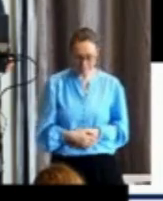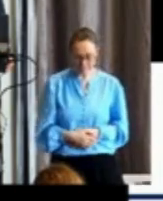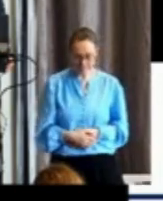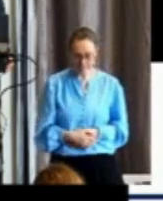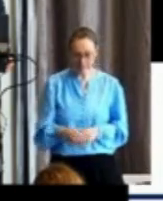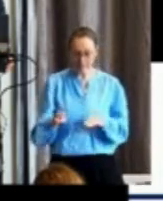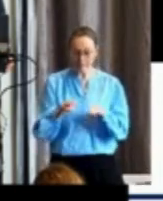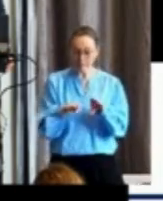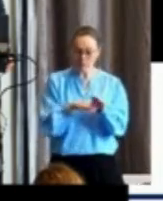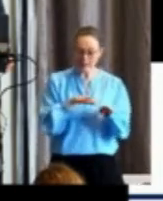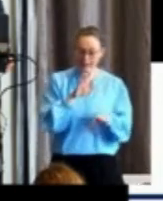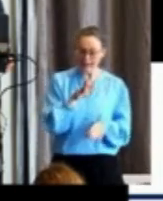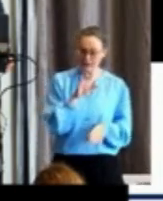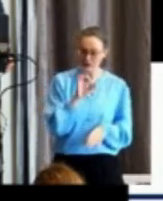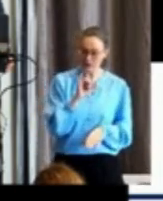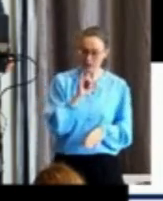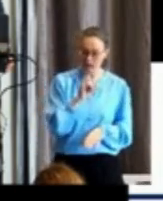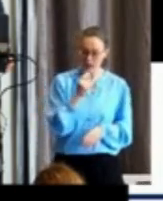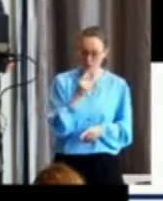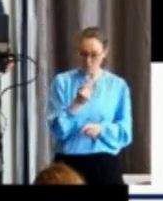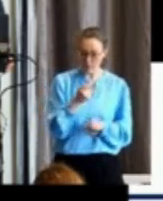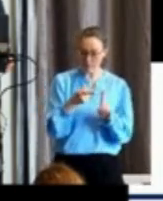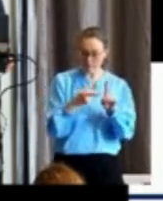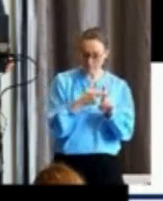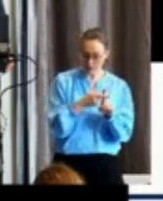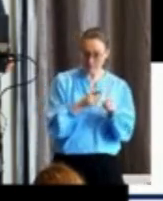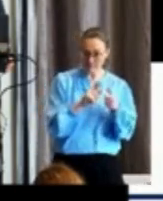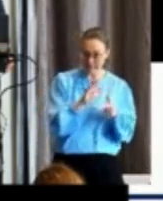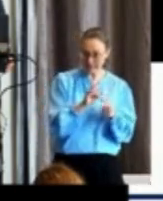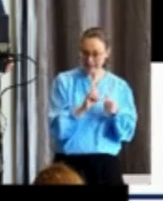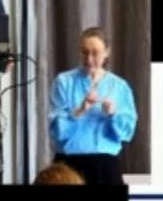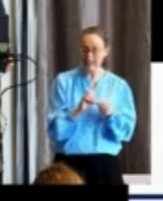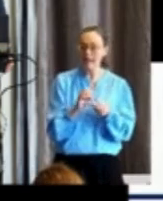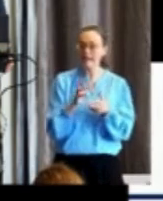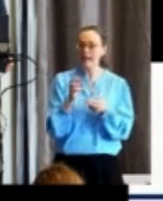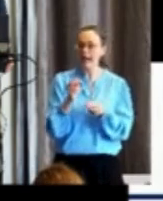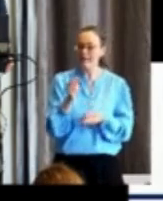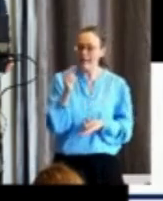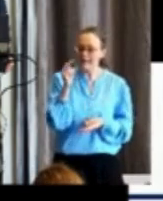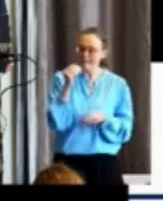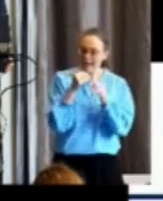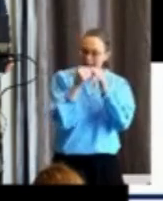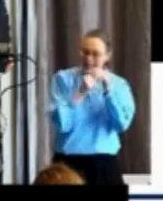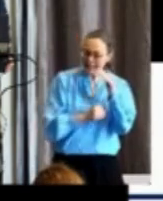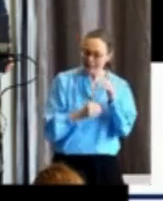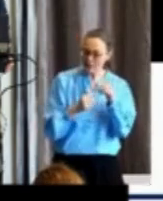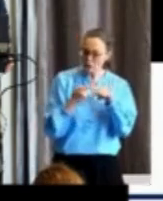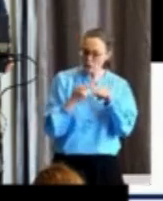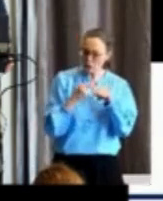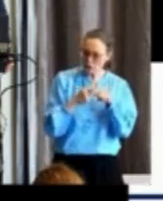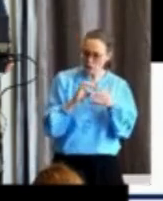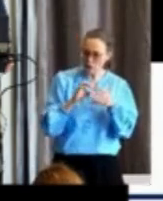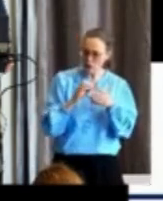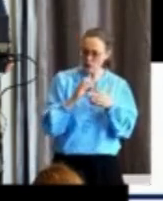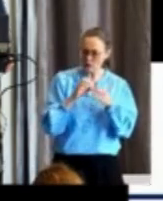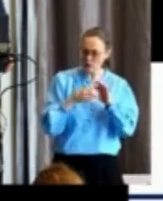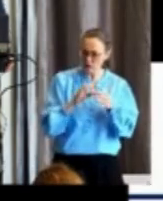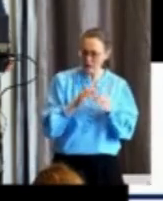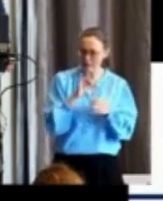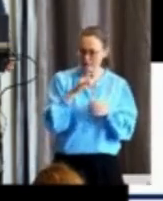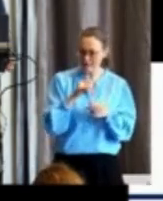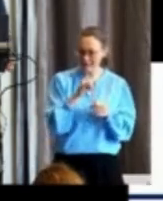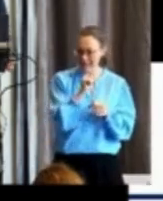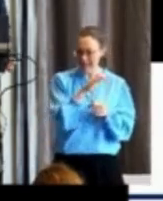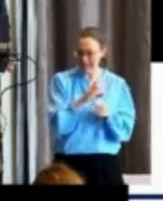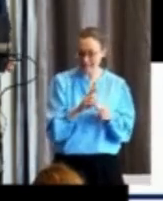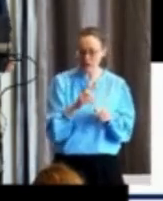People with LGO1 positive limbic encephalitis also appear to have a reduction in short-chain fatty acid production in their gut microbiome. So it